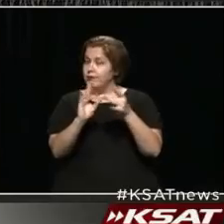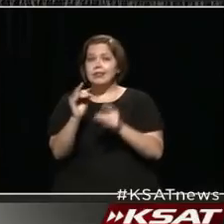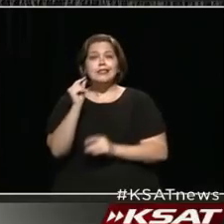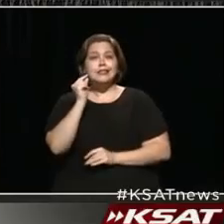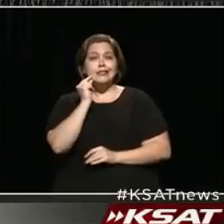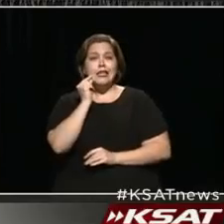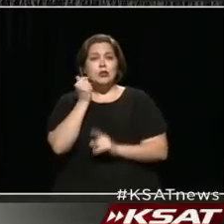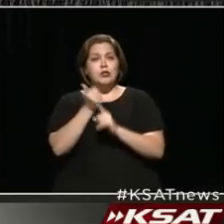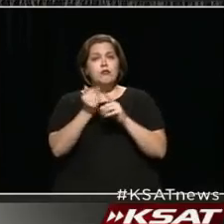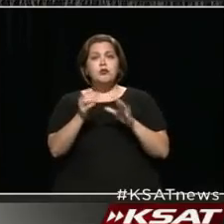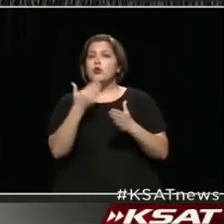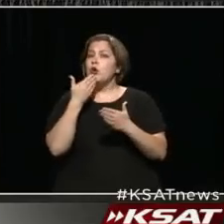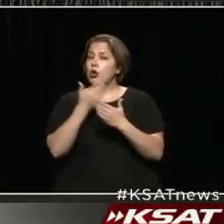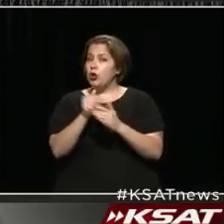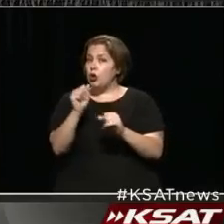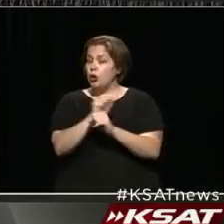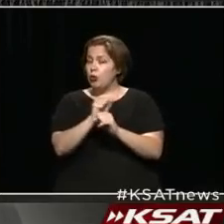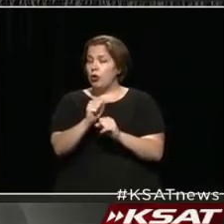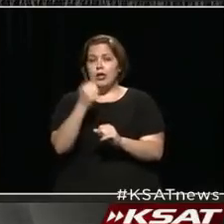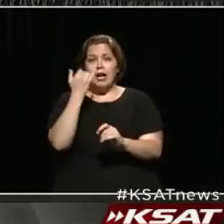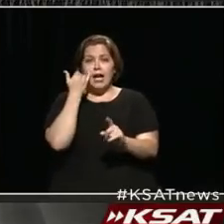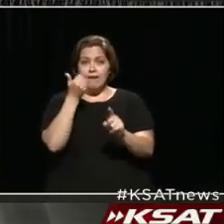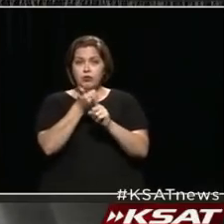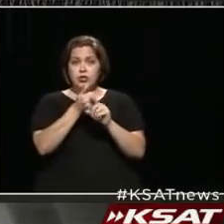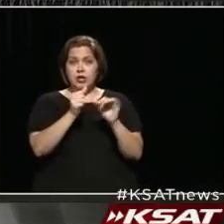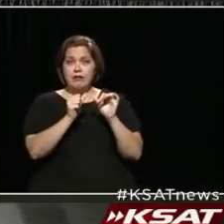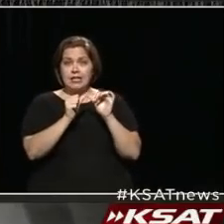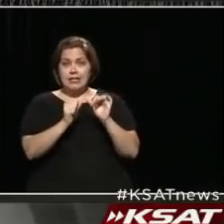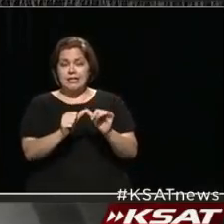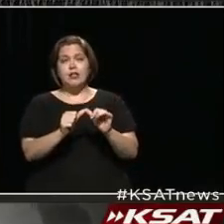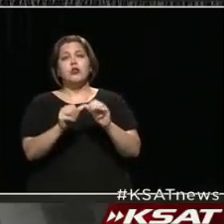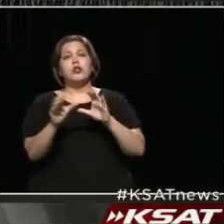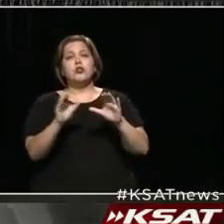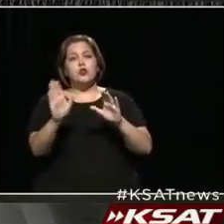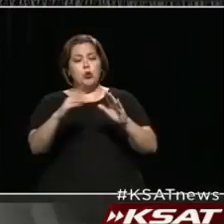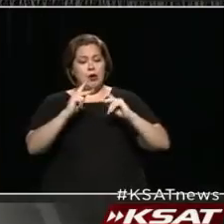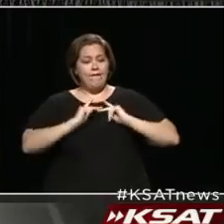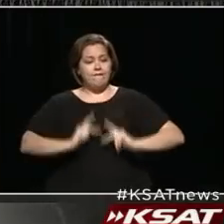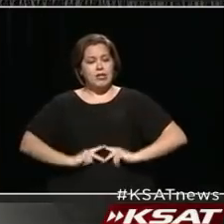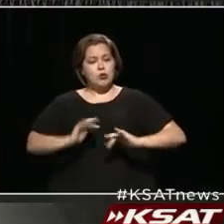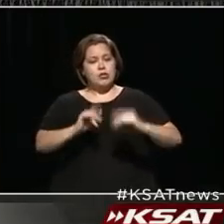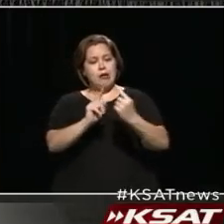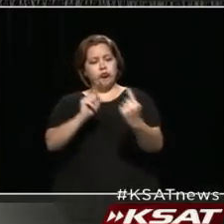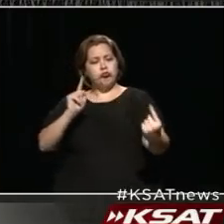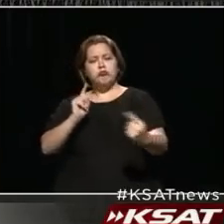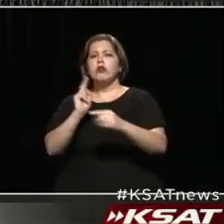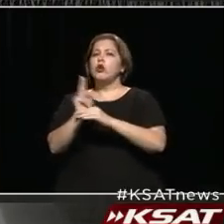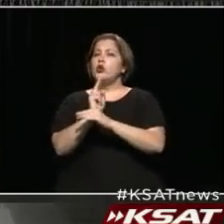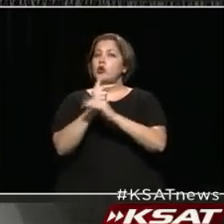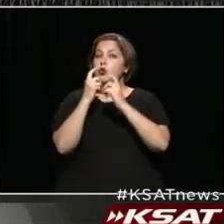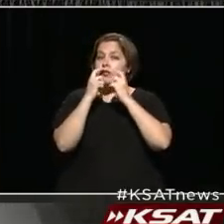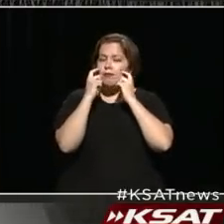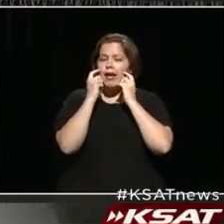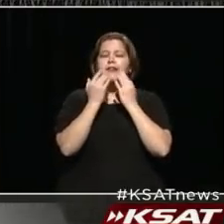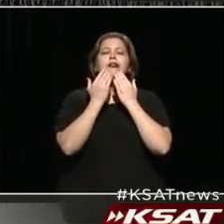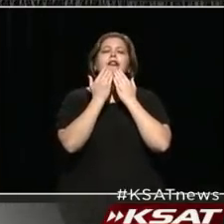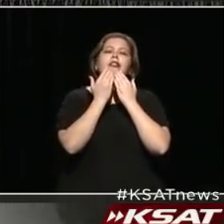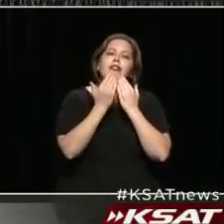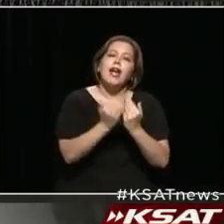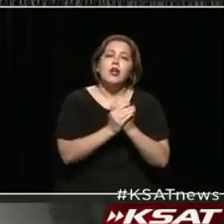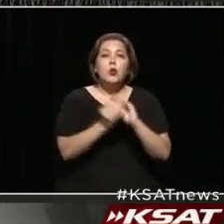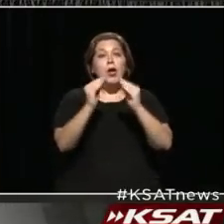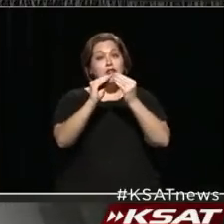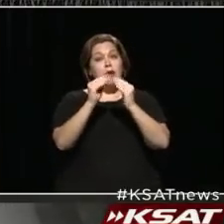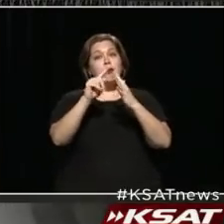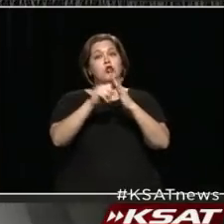Antonio has been doing a good job. If you are continuing to practice your physical distancing, wearing of masks, we thank you for that. The numbers